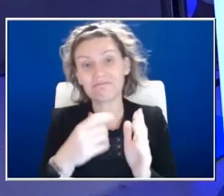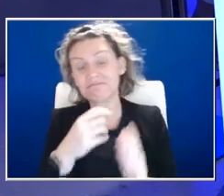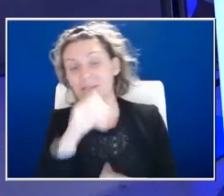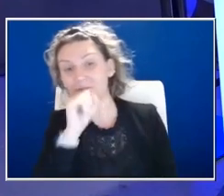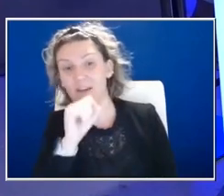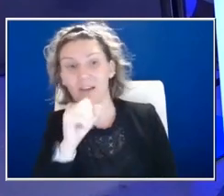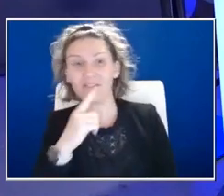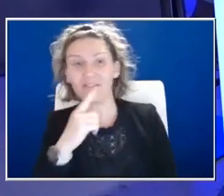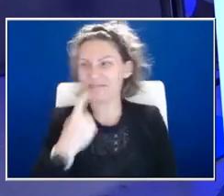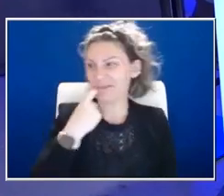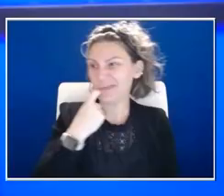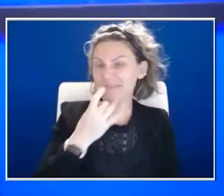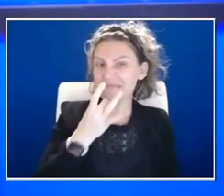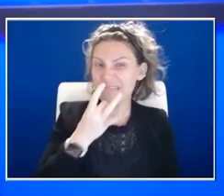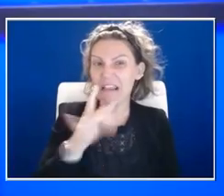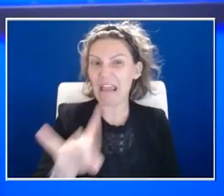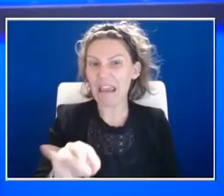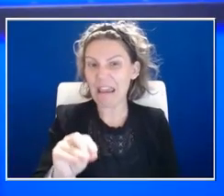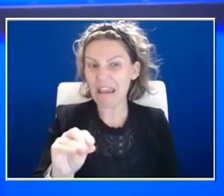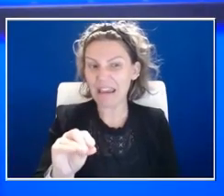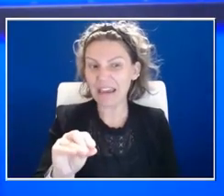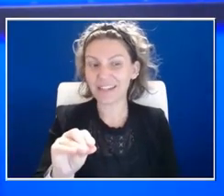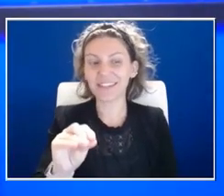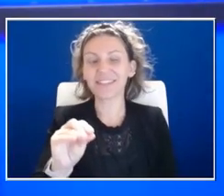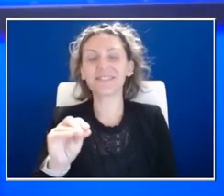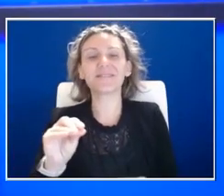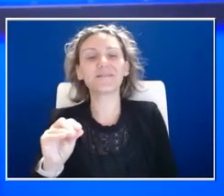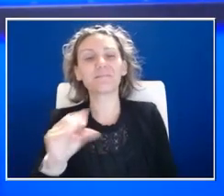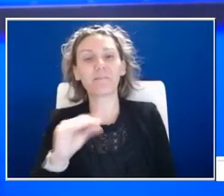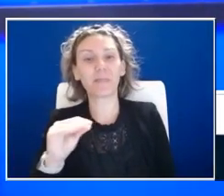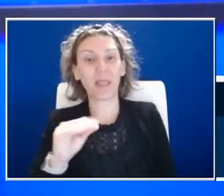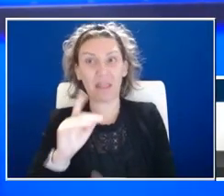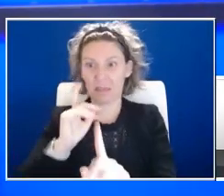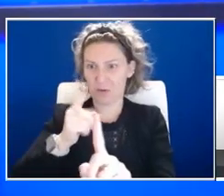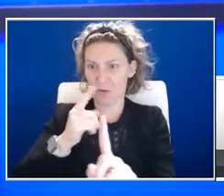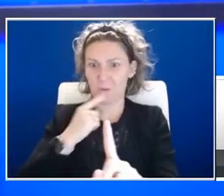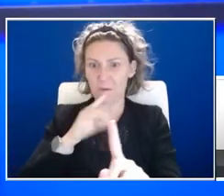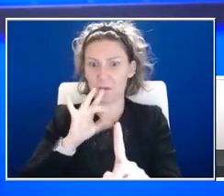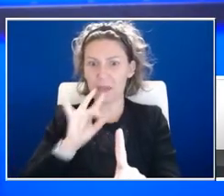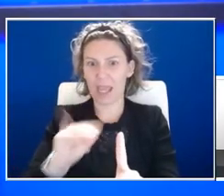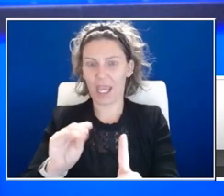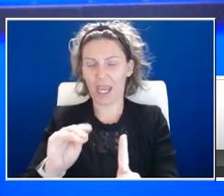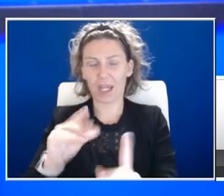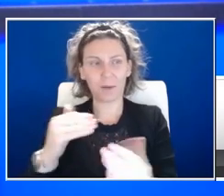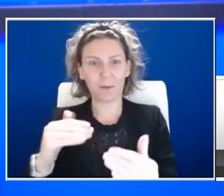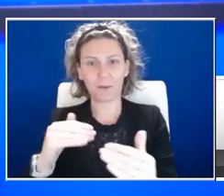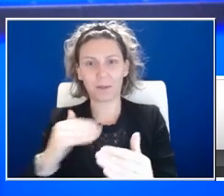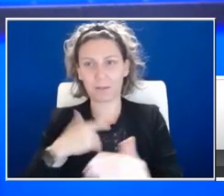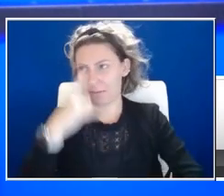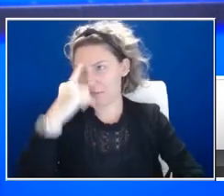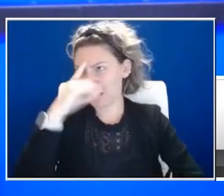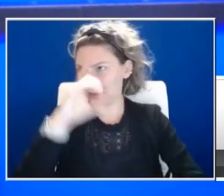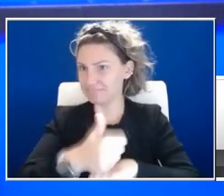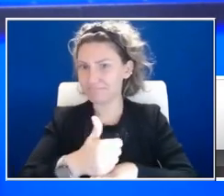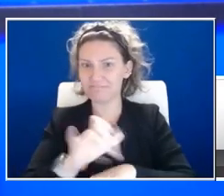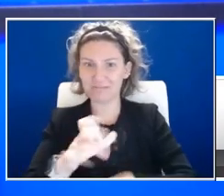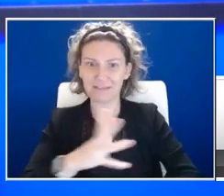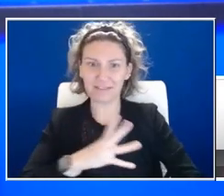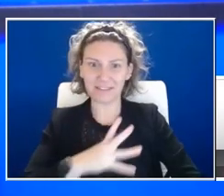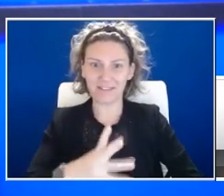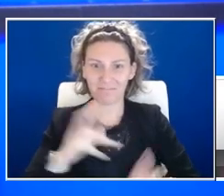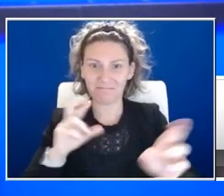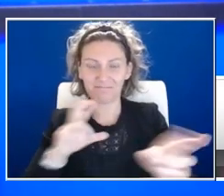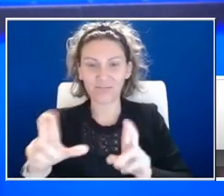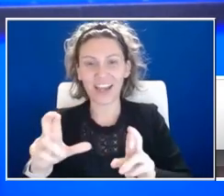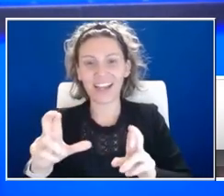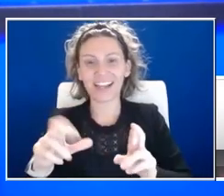and when I reached that goal, I thought, you know, I always had it in my mind, that's fine, I'm ready. I'm